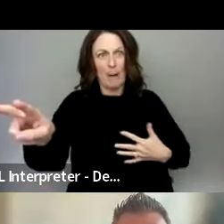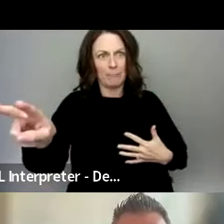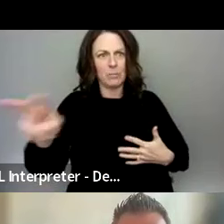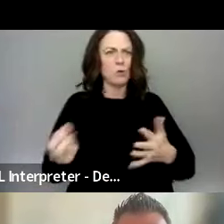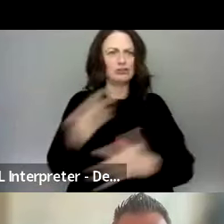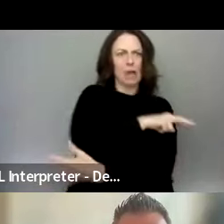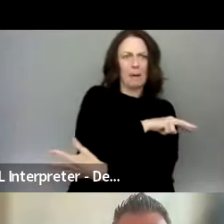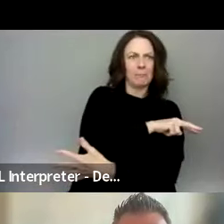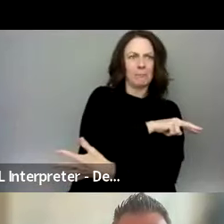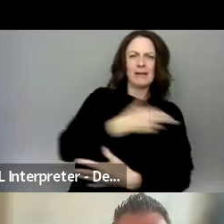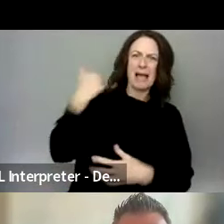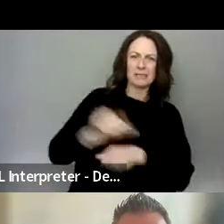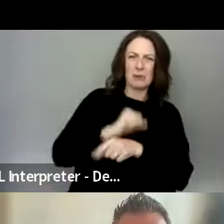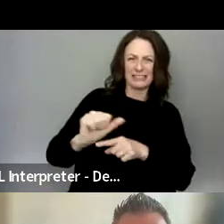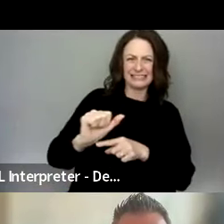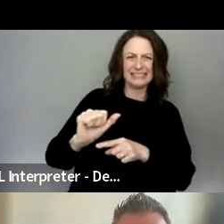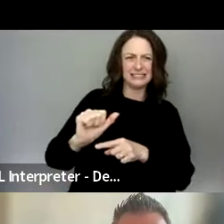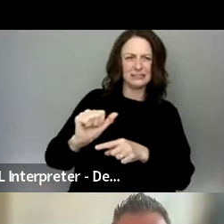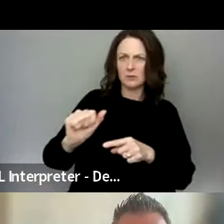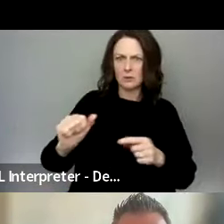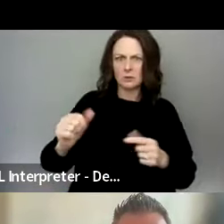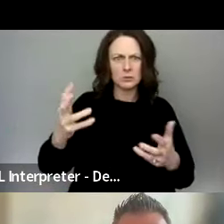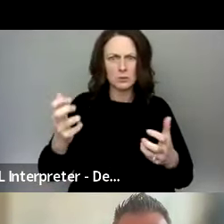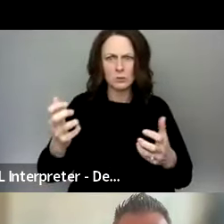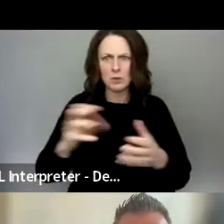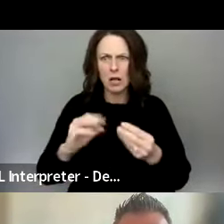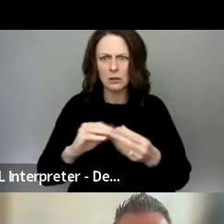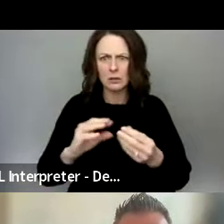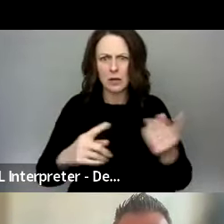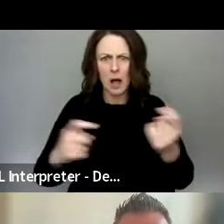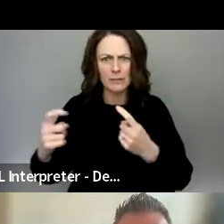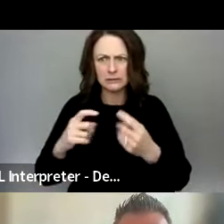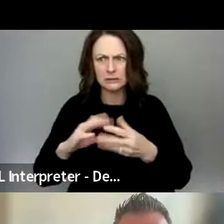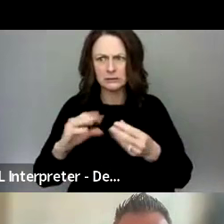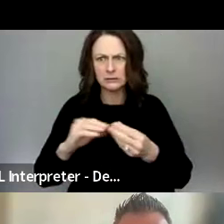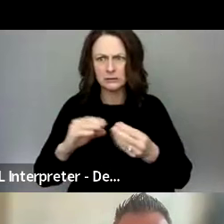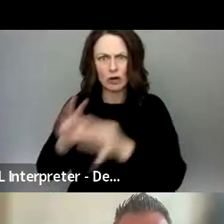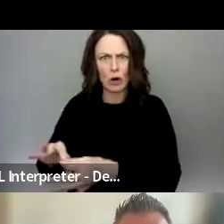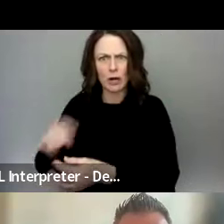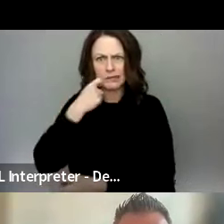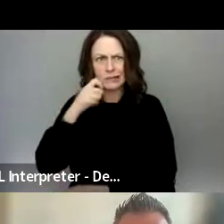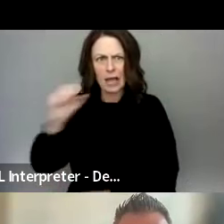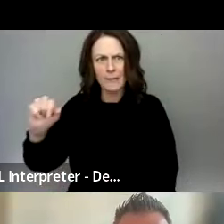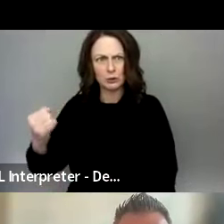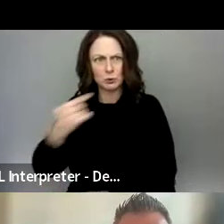I want to jump back to the best practices real quick, or does anyone have any comments regarding Amy June's?